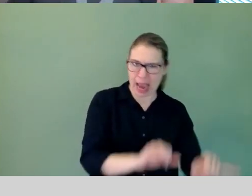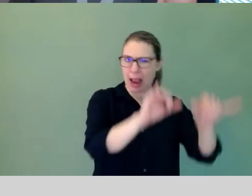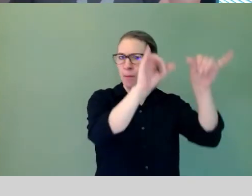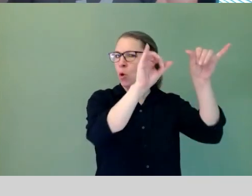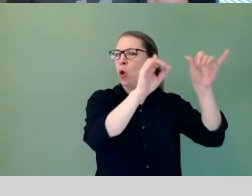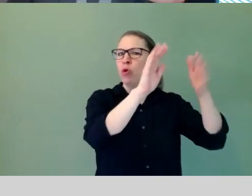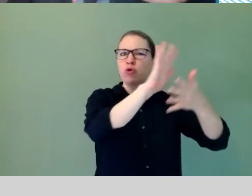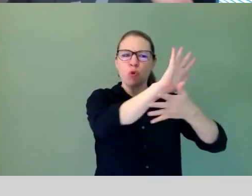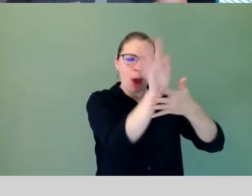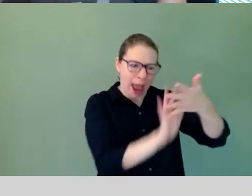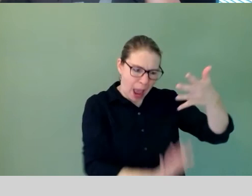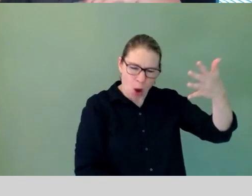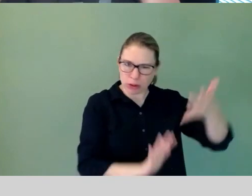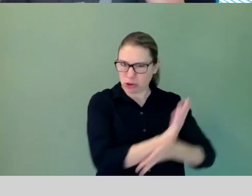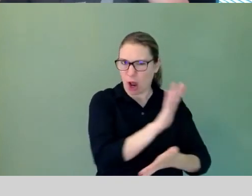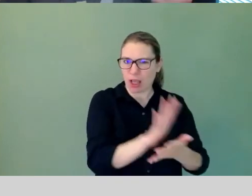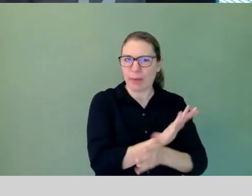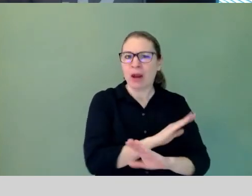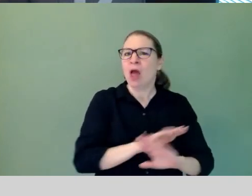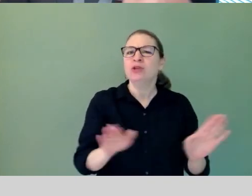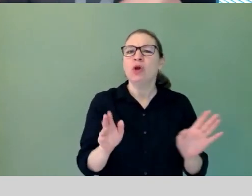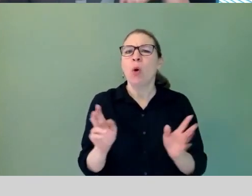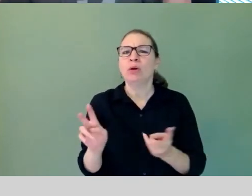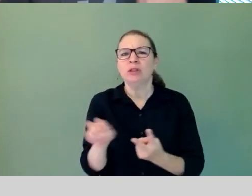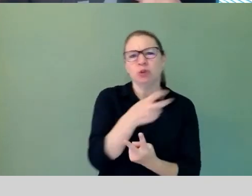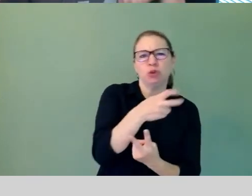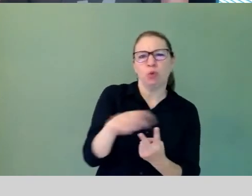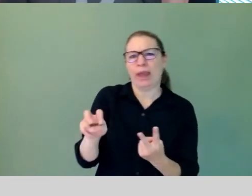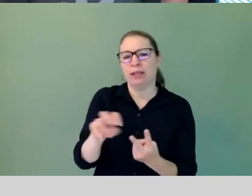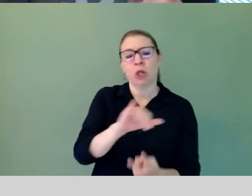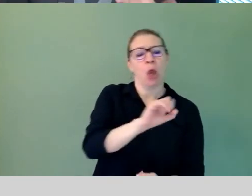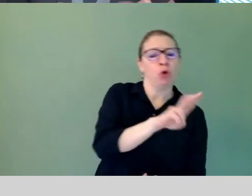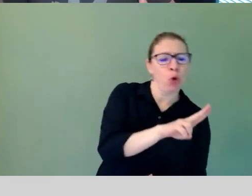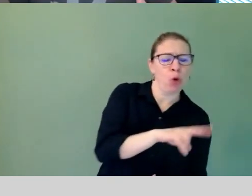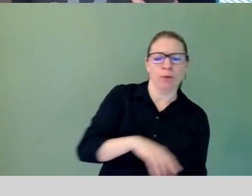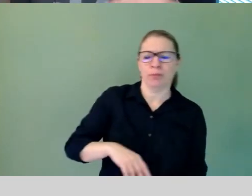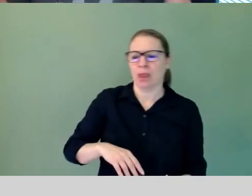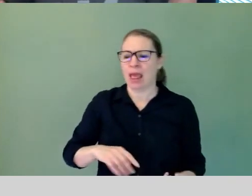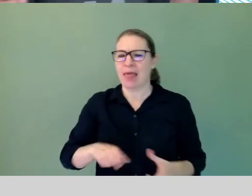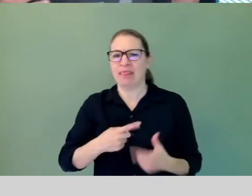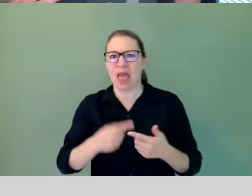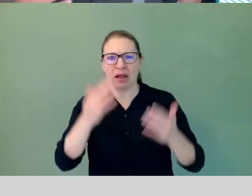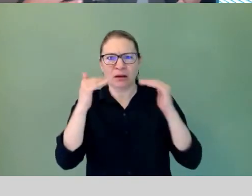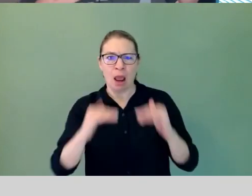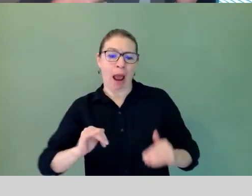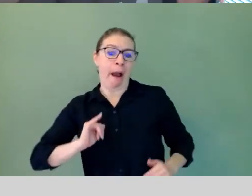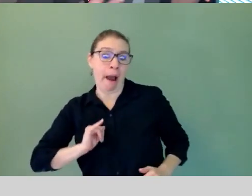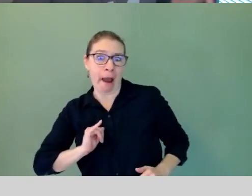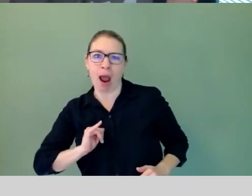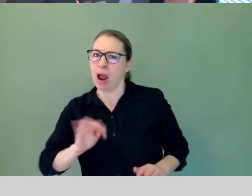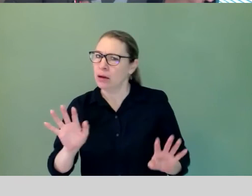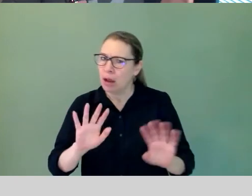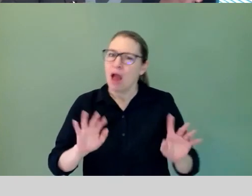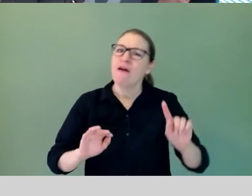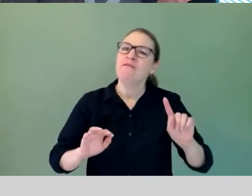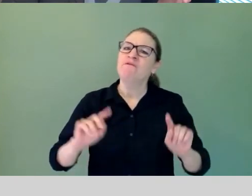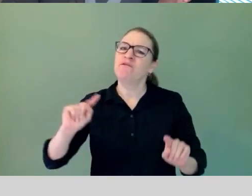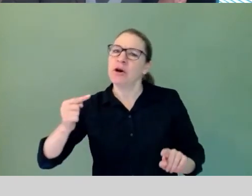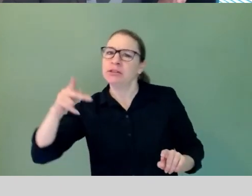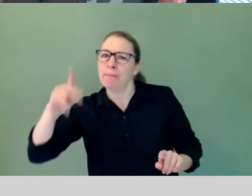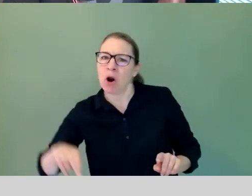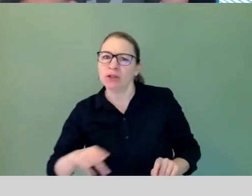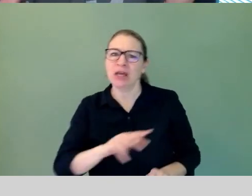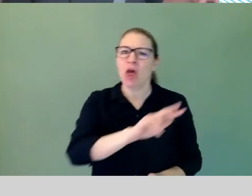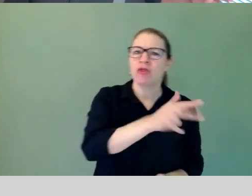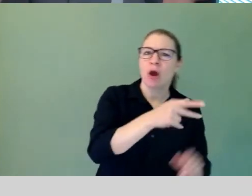different narratives, like first person, third person, second person. Like, pick a style, stick with it. Also, make sure that what you're doing towards certain types of stuff